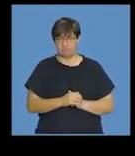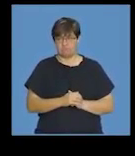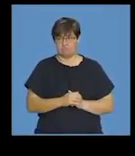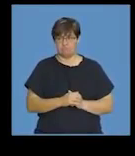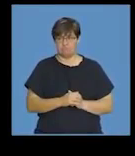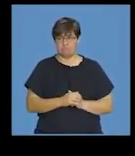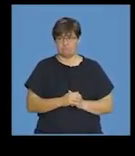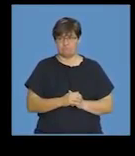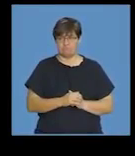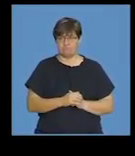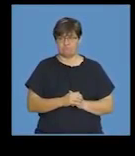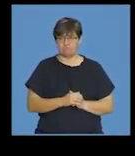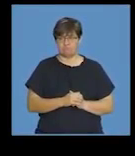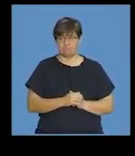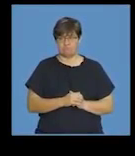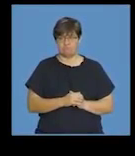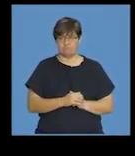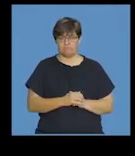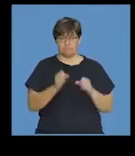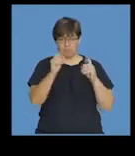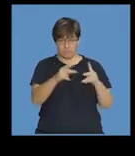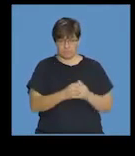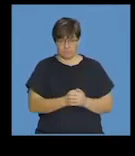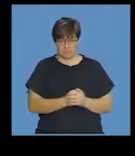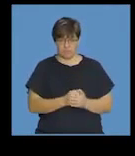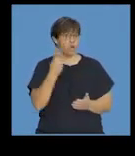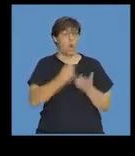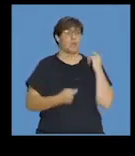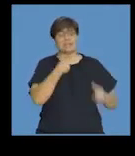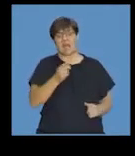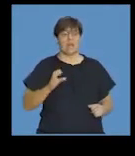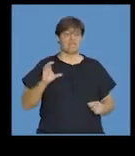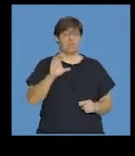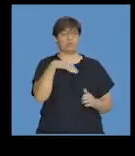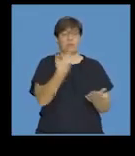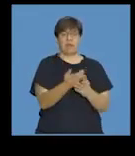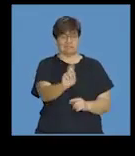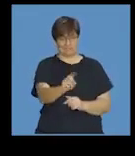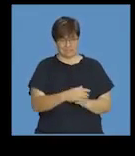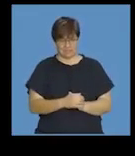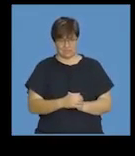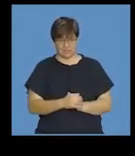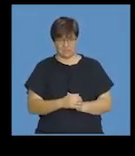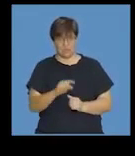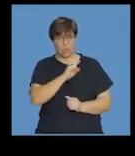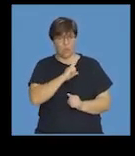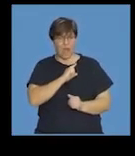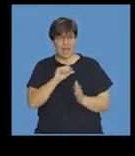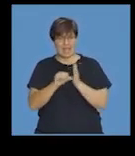That's an I, by the way, pushing force. Okay, don't just say applied force. Why do we put the